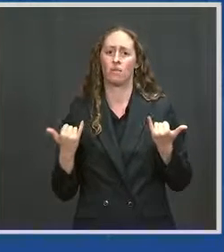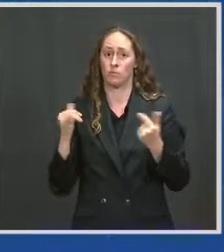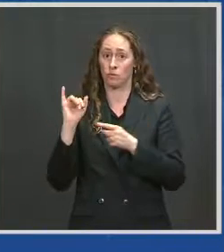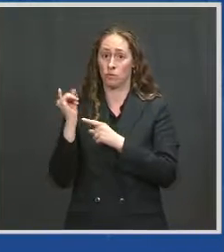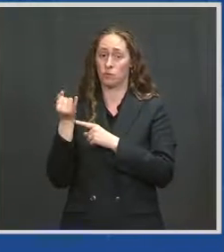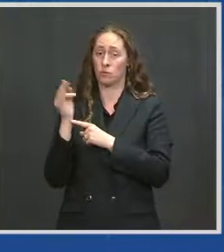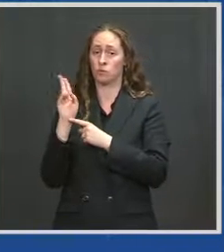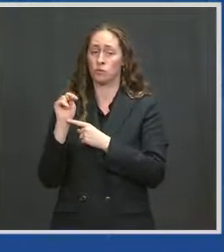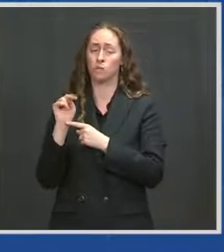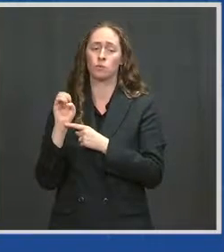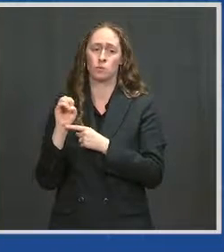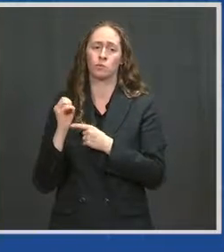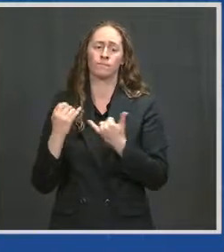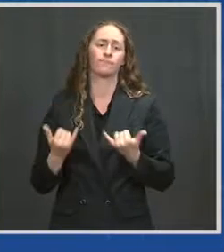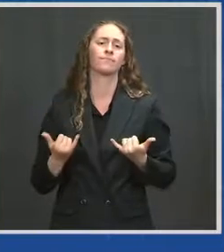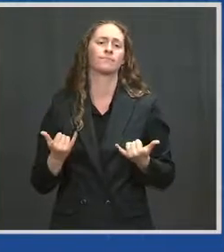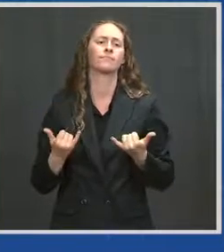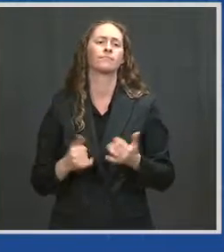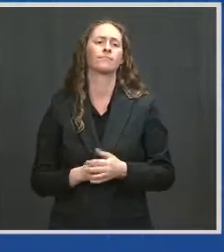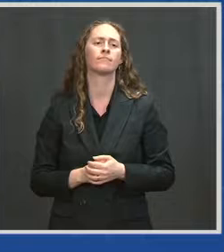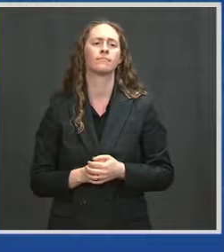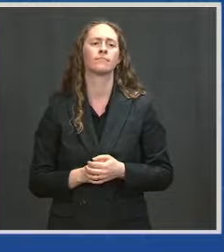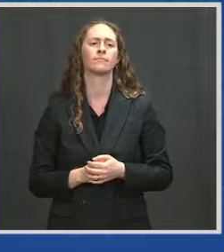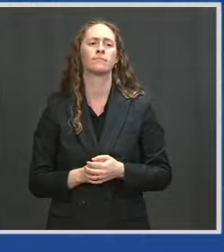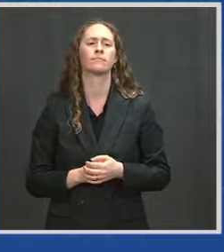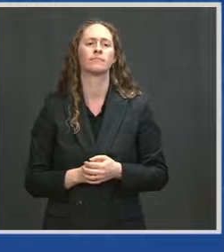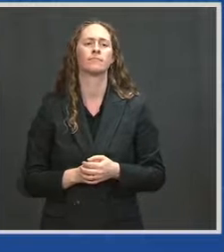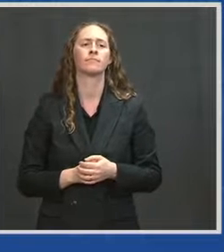June should be a month of action on Capitol Hill.